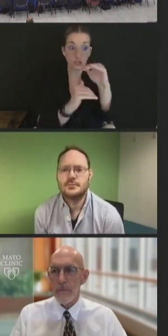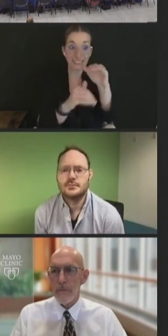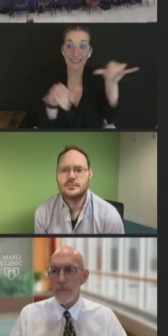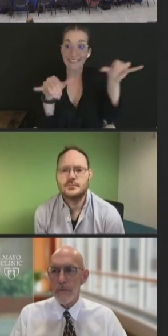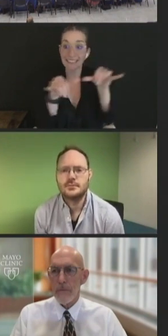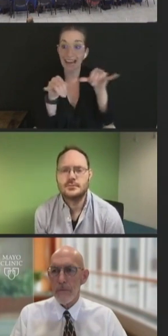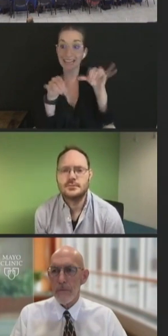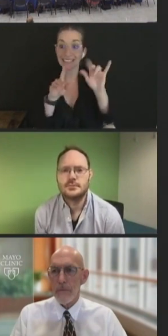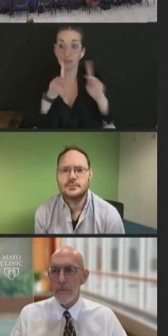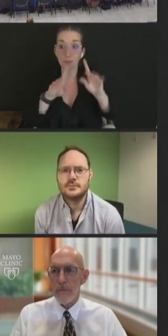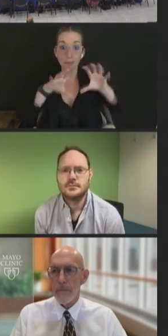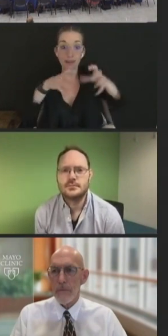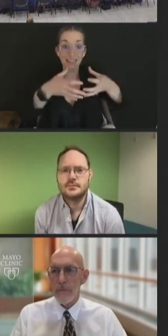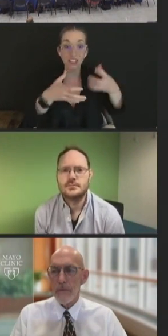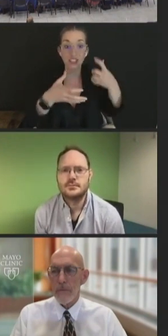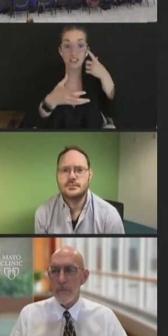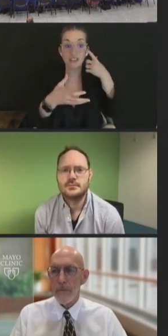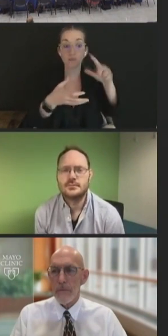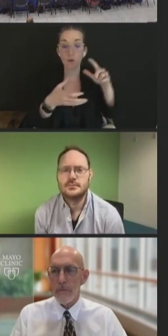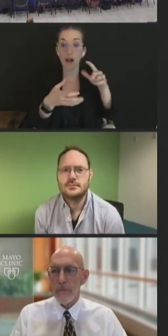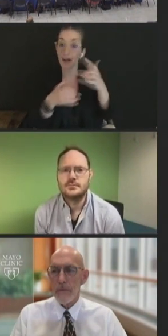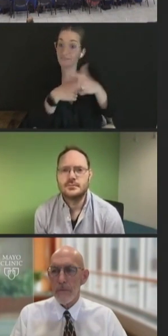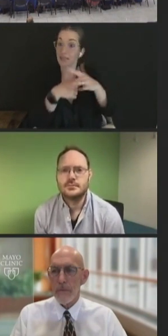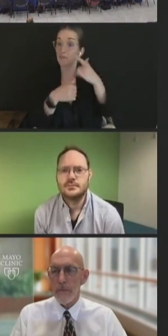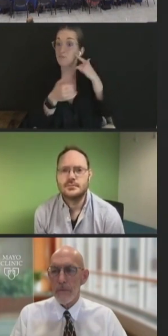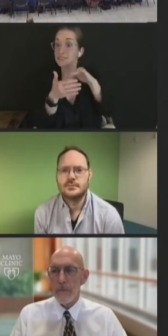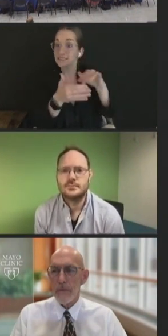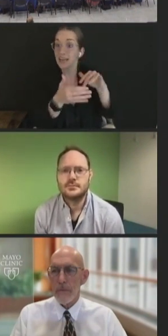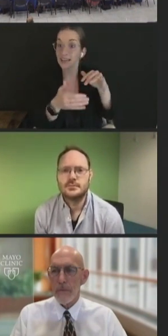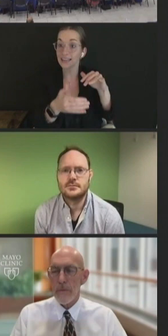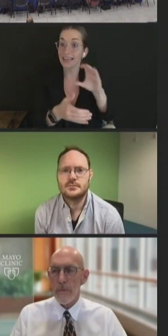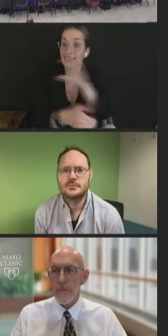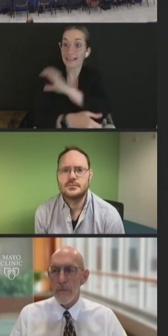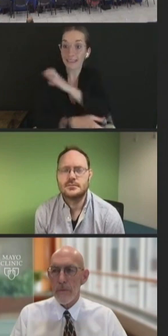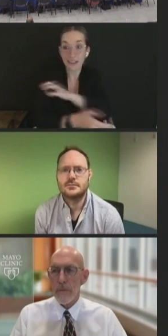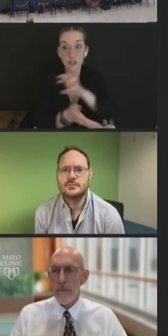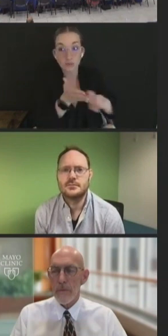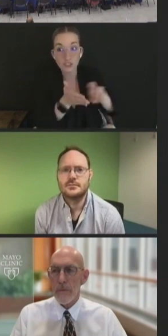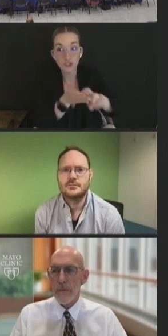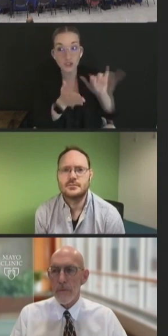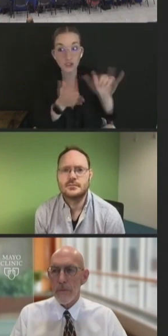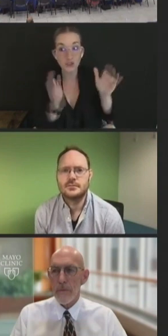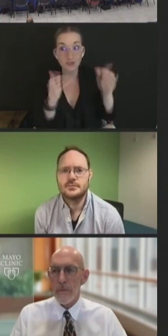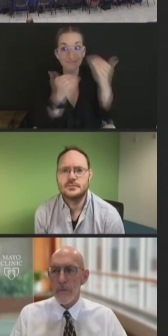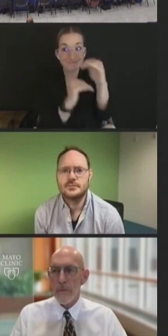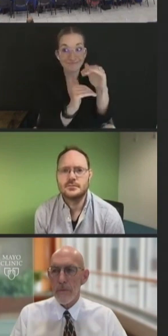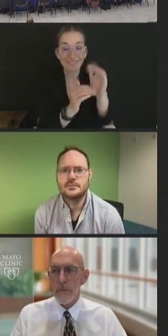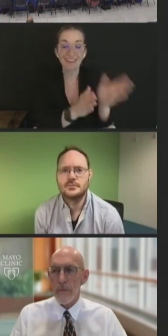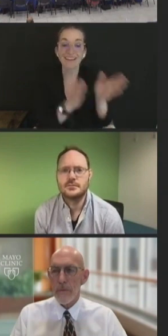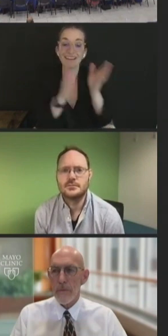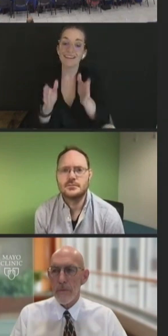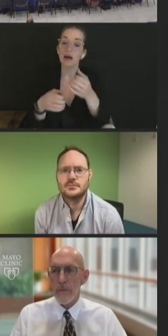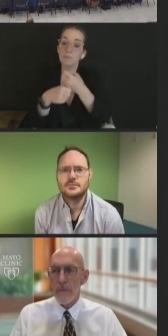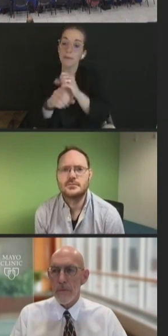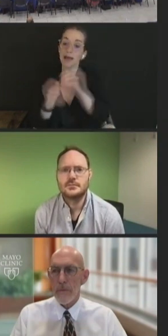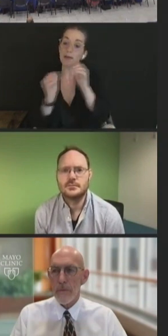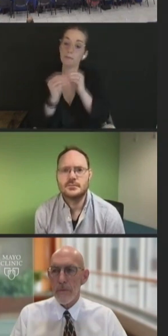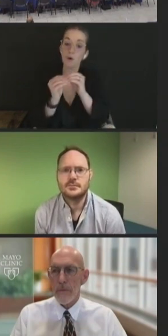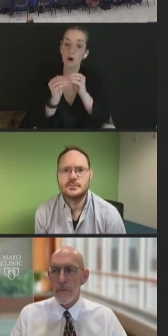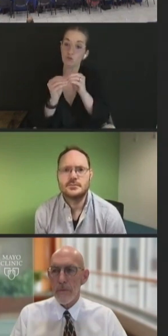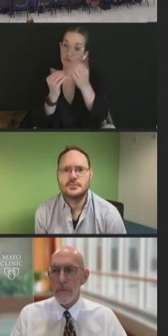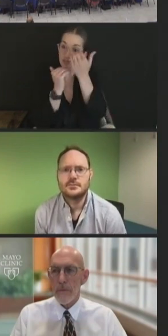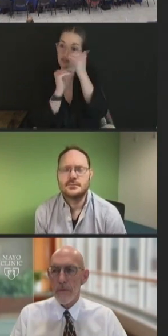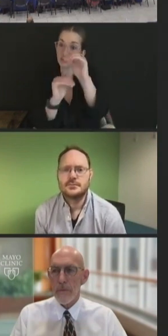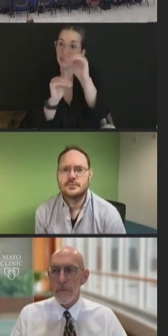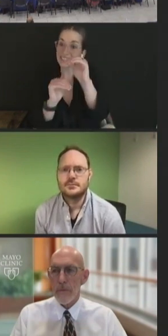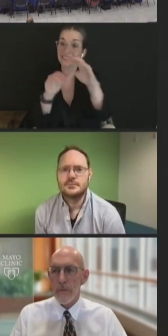that's available for study in clinical research. We're creating a more restrictive inclusion-exclusion criteria,